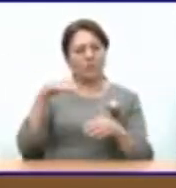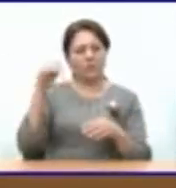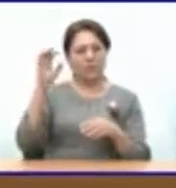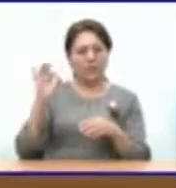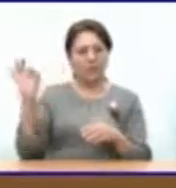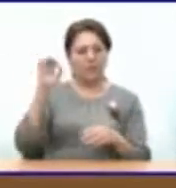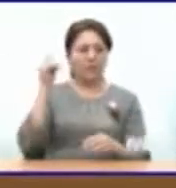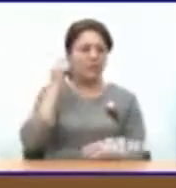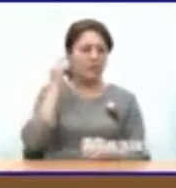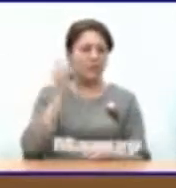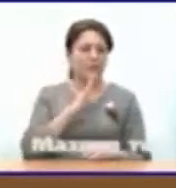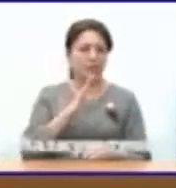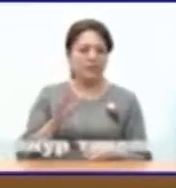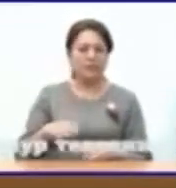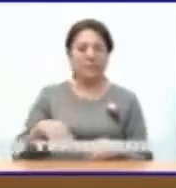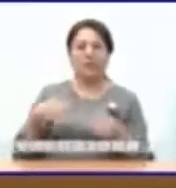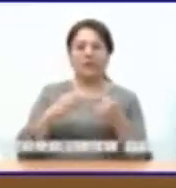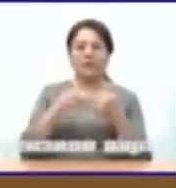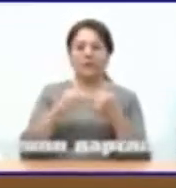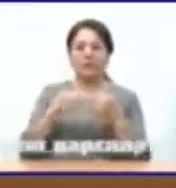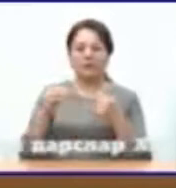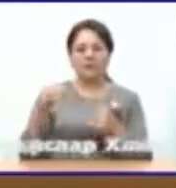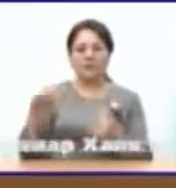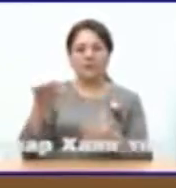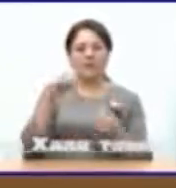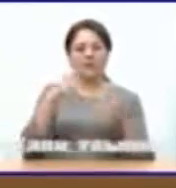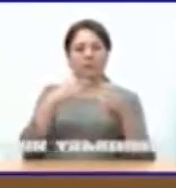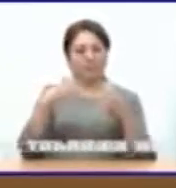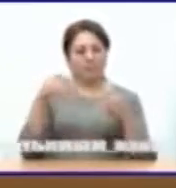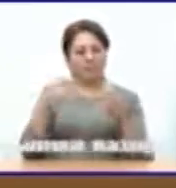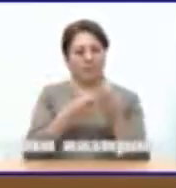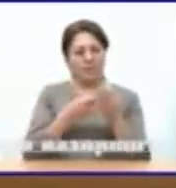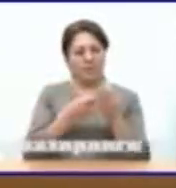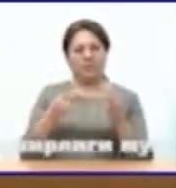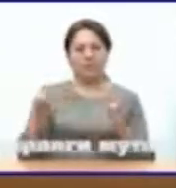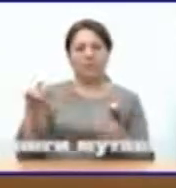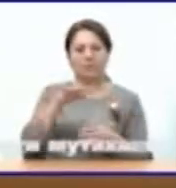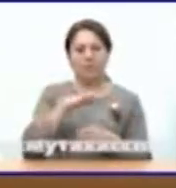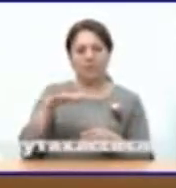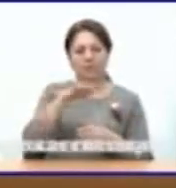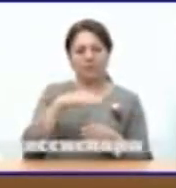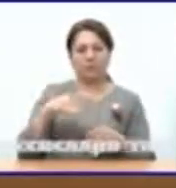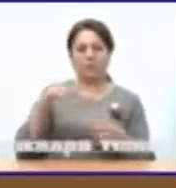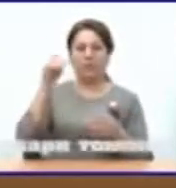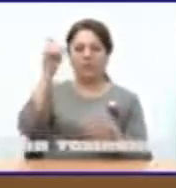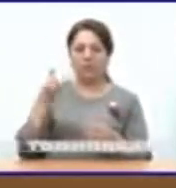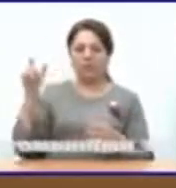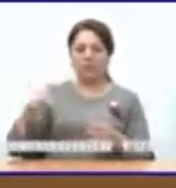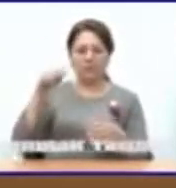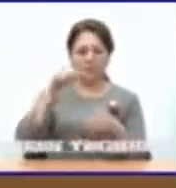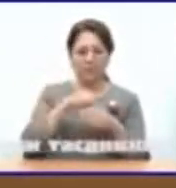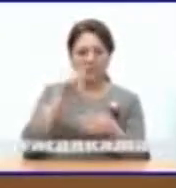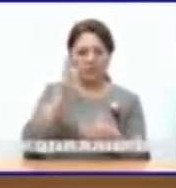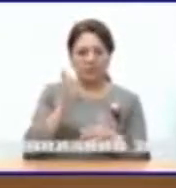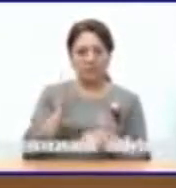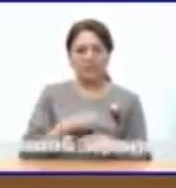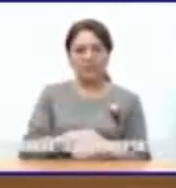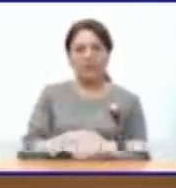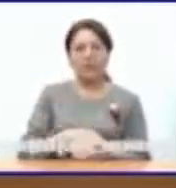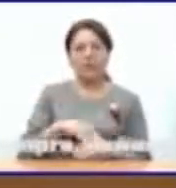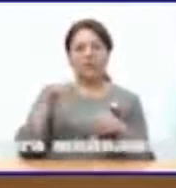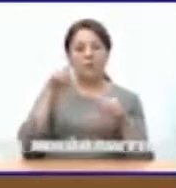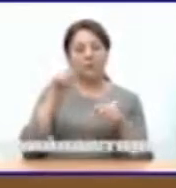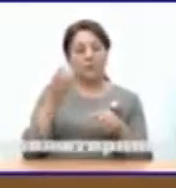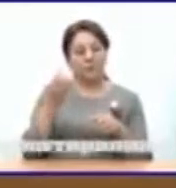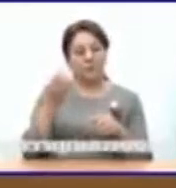ham yerning magnit maydoni insonlarning sog'lig'iga, yurak qon tomir sistemasiga ta'sir qilishi mumkin.